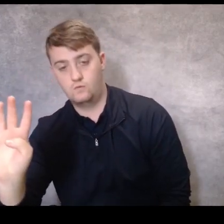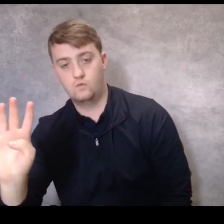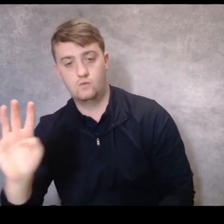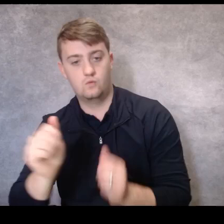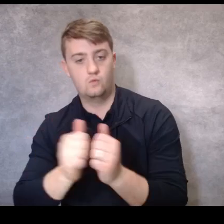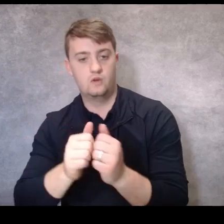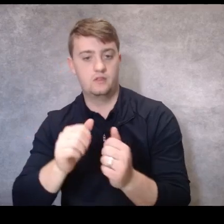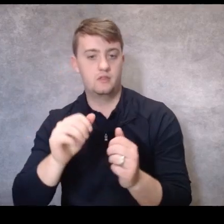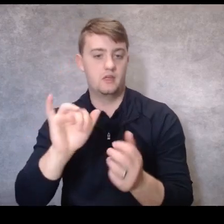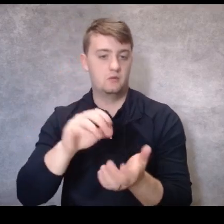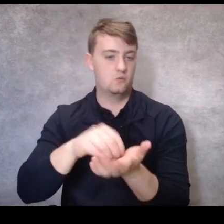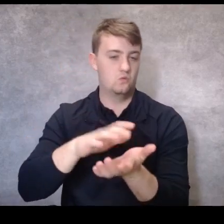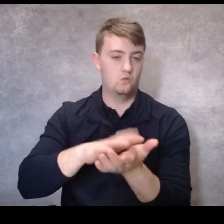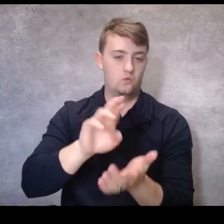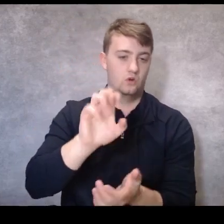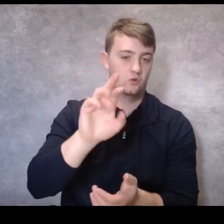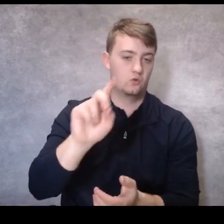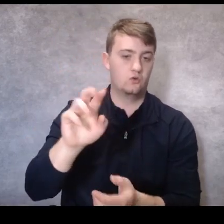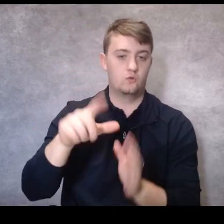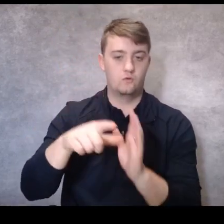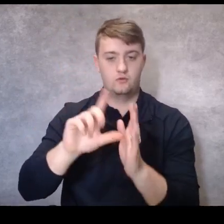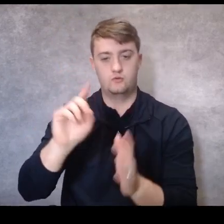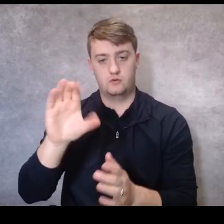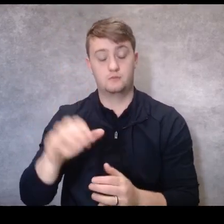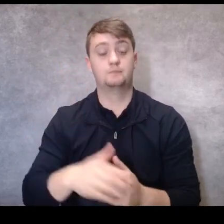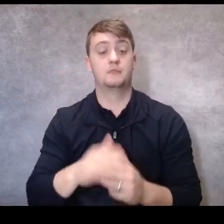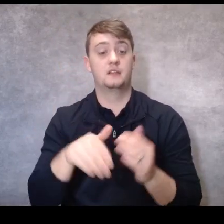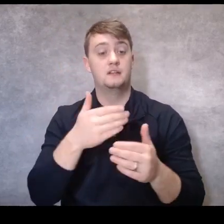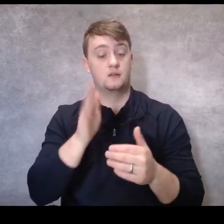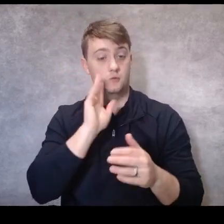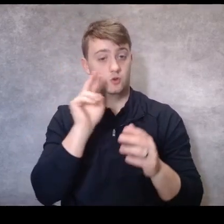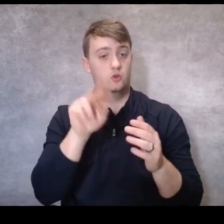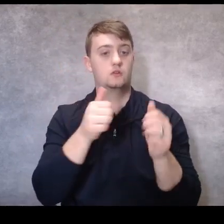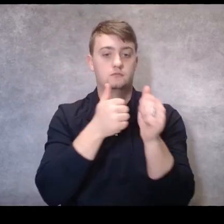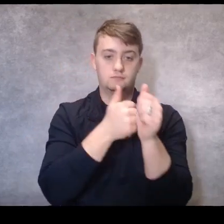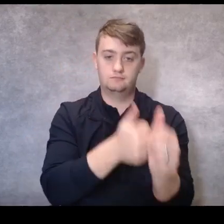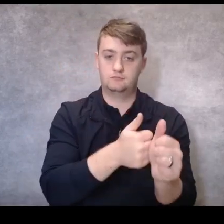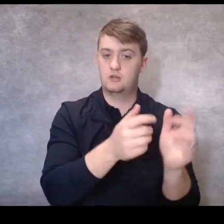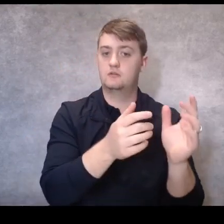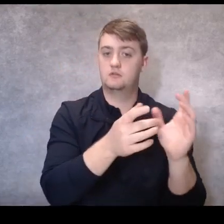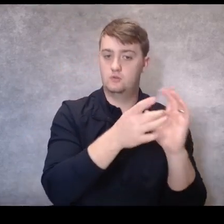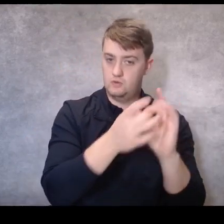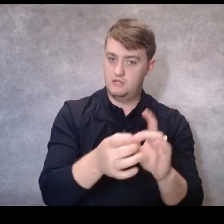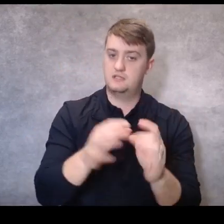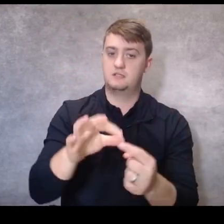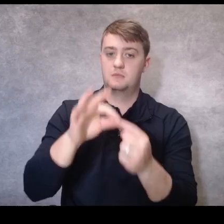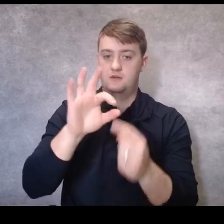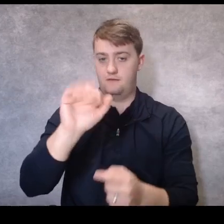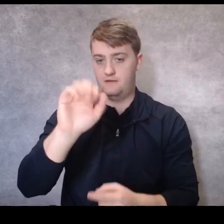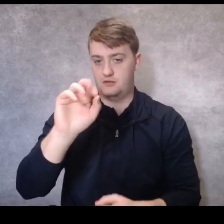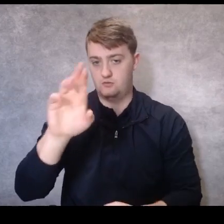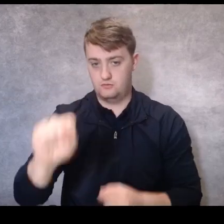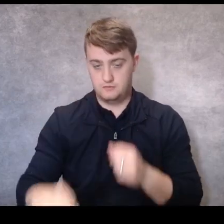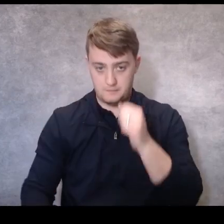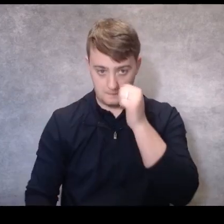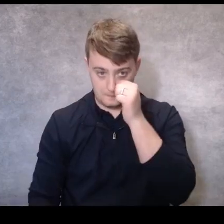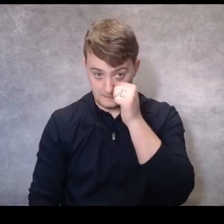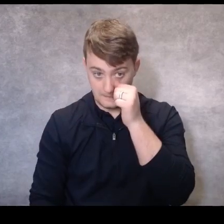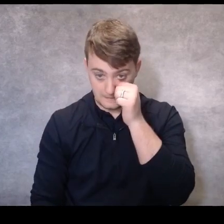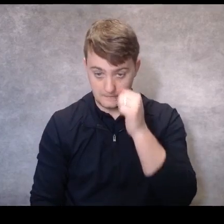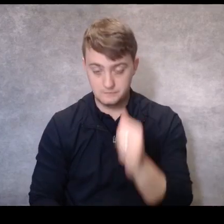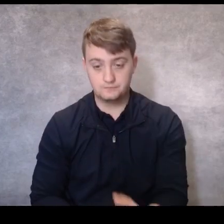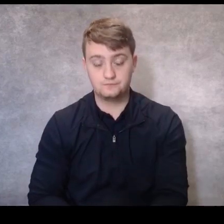320.5.4 of the Record Review document. So next, we'll look at the compliance record review items related to the special factors.